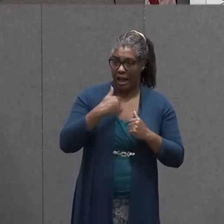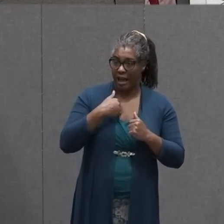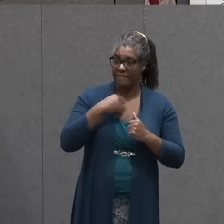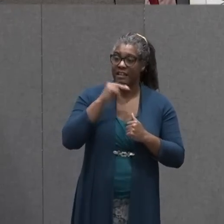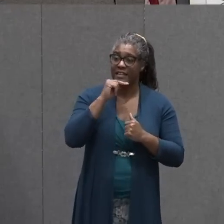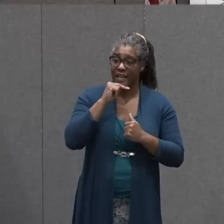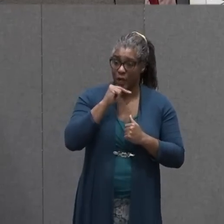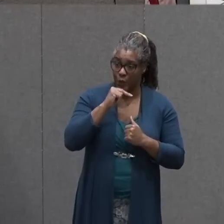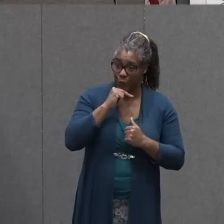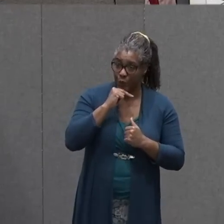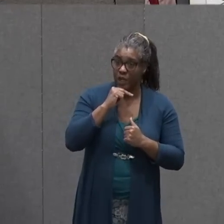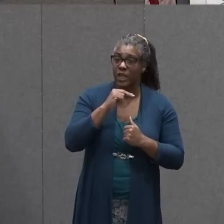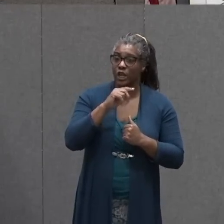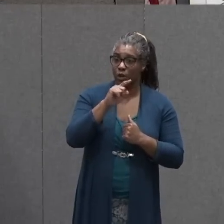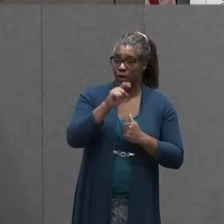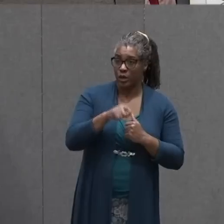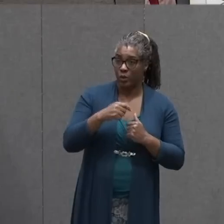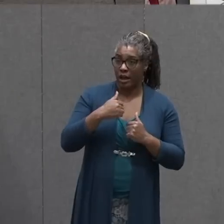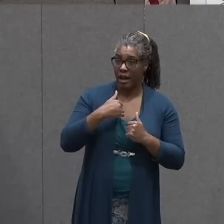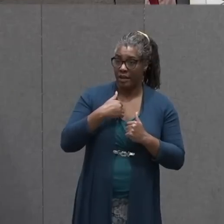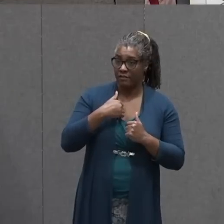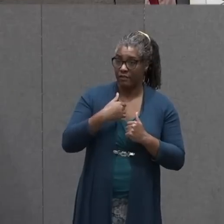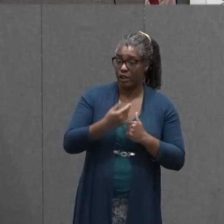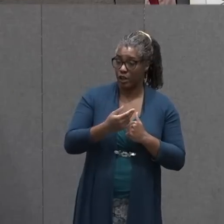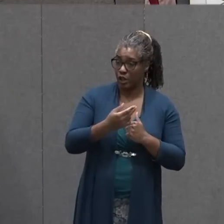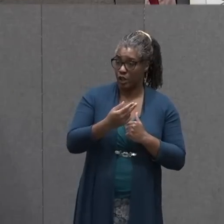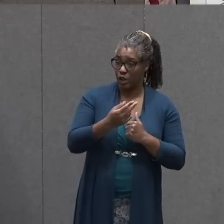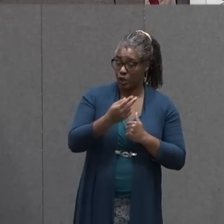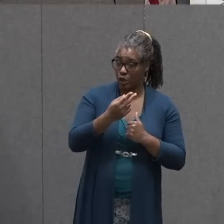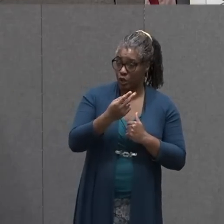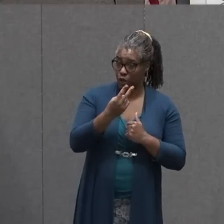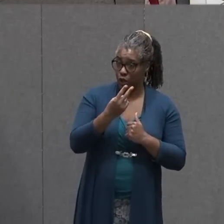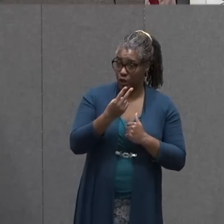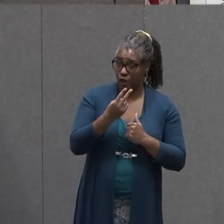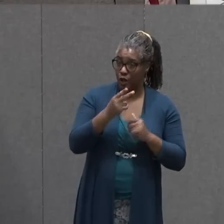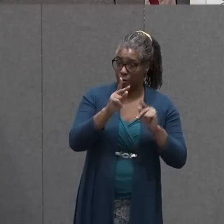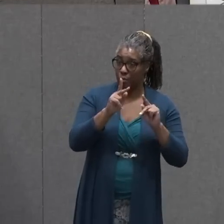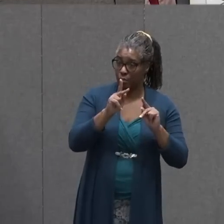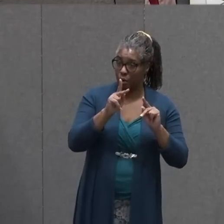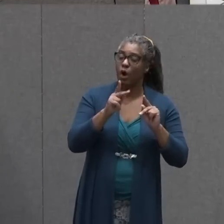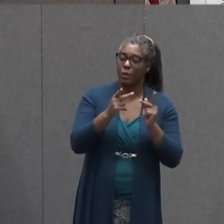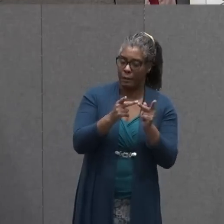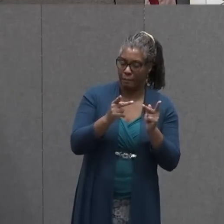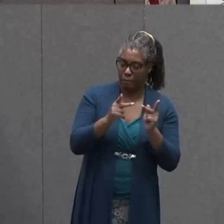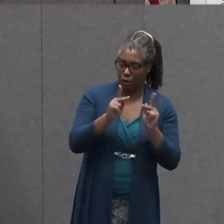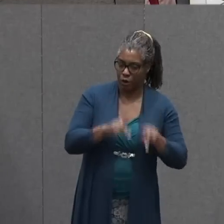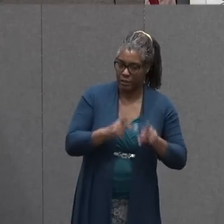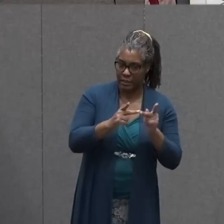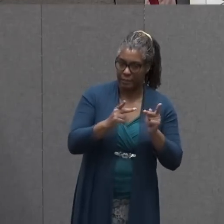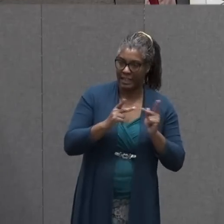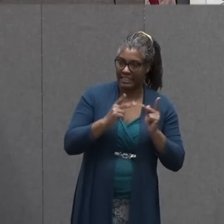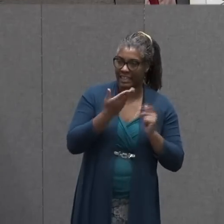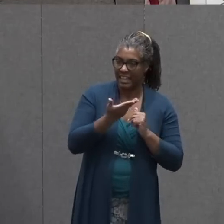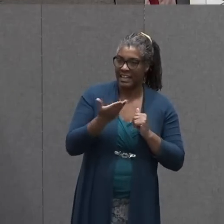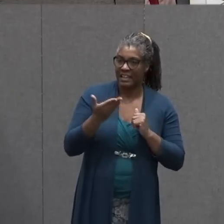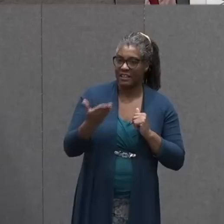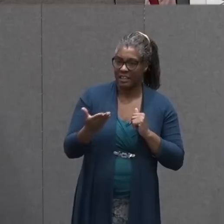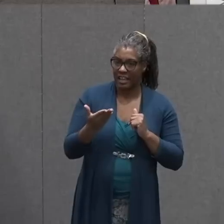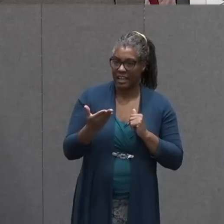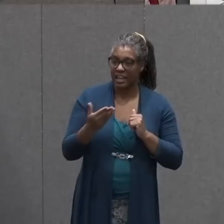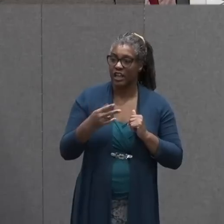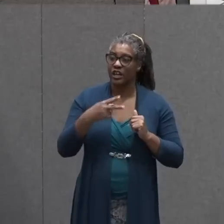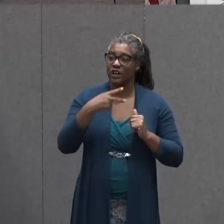that noun. 3 verbs that end with ing, jumping,